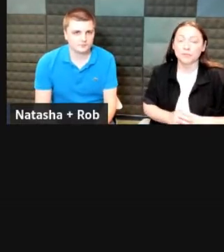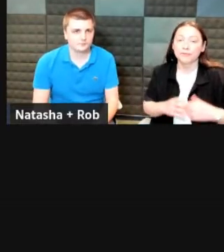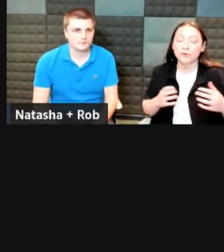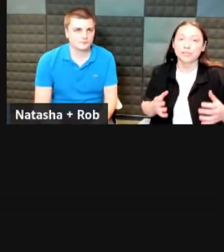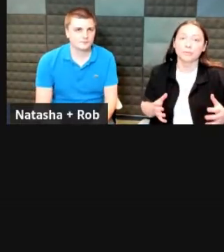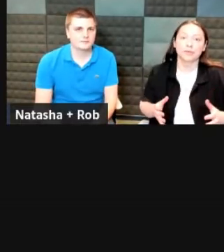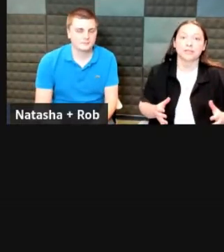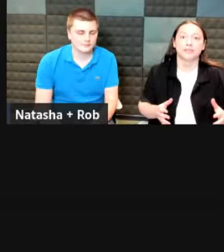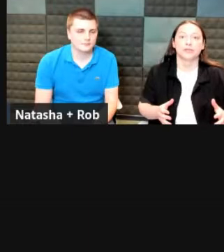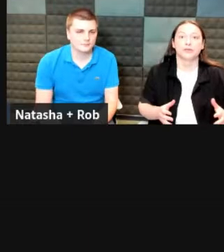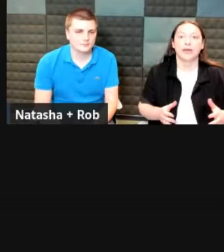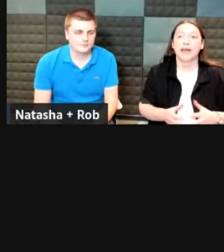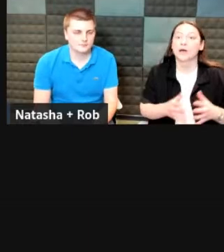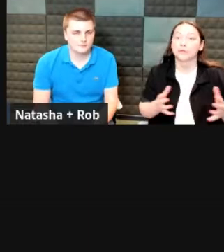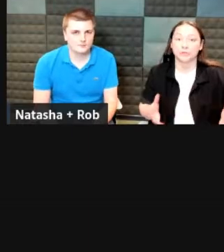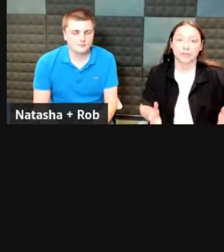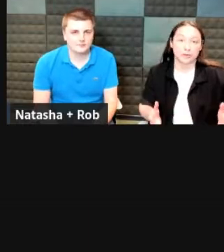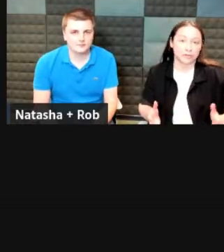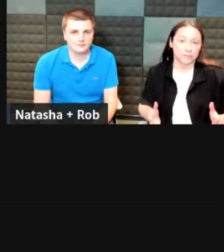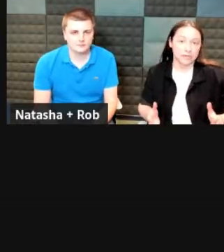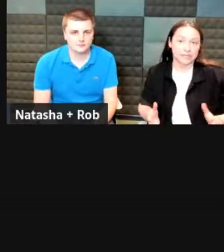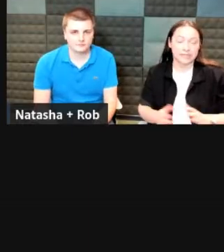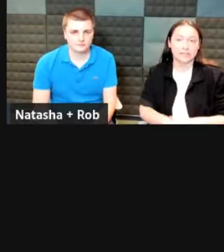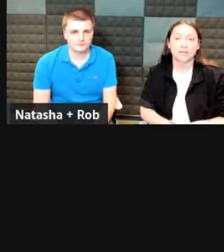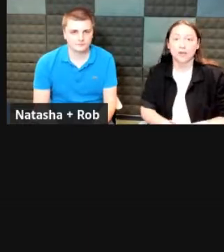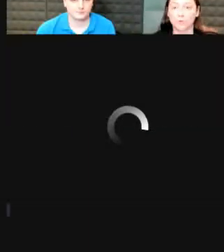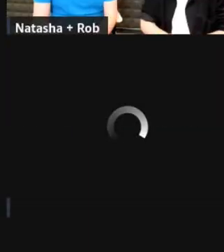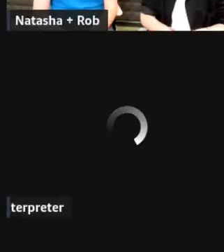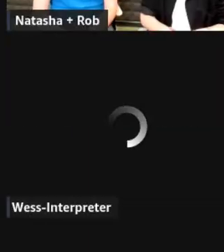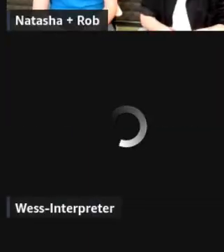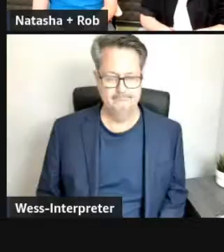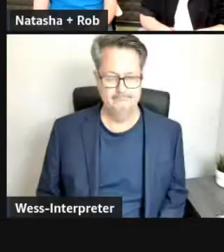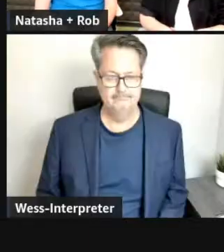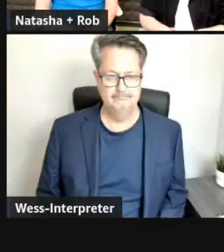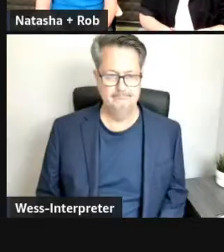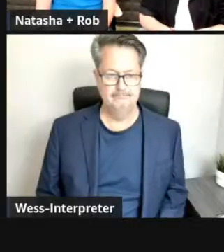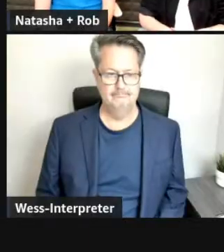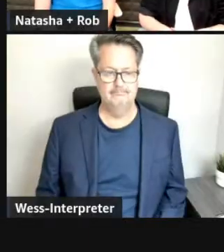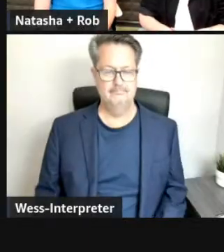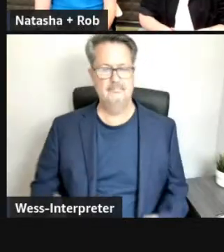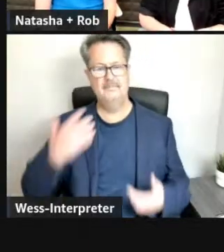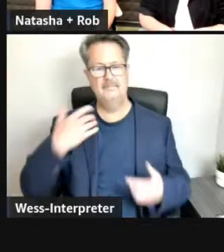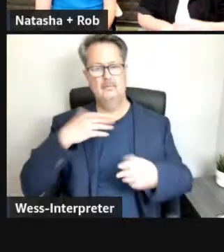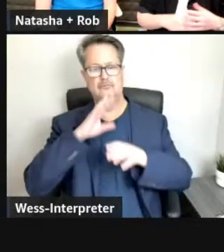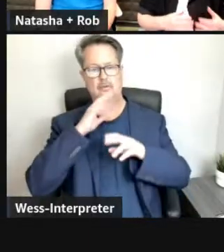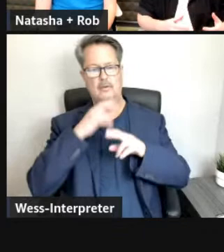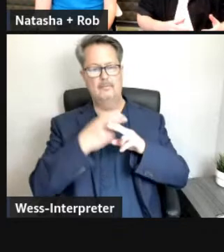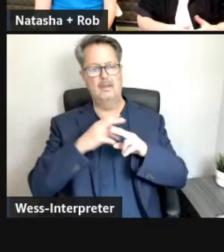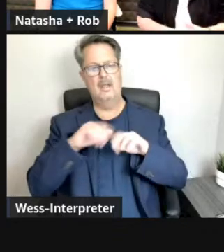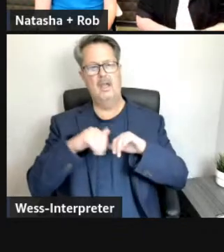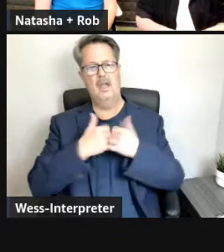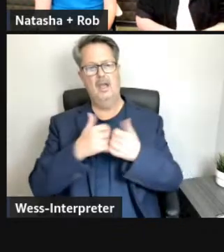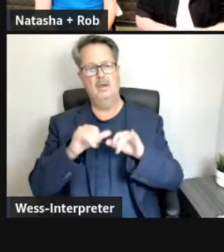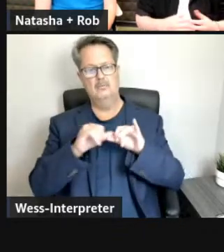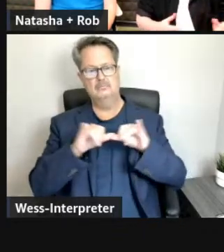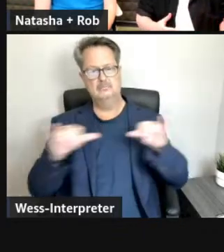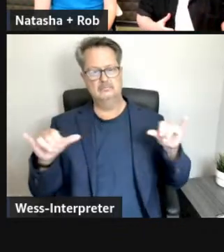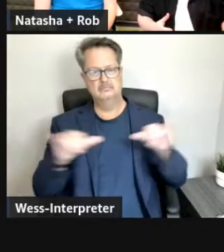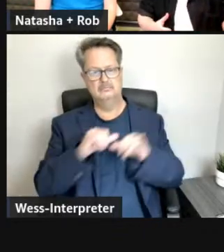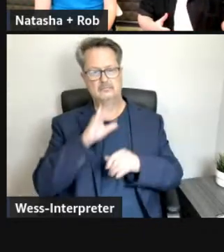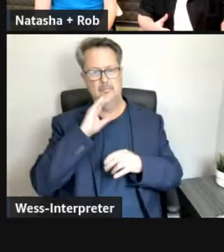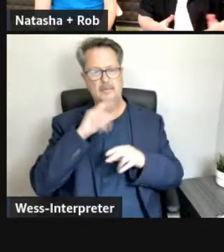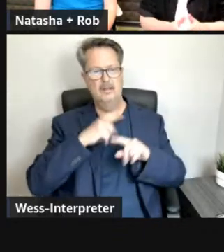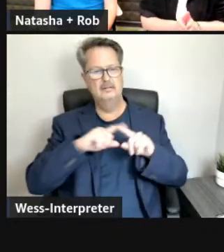So before we jump into how you scale Kubernetes, we wanted to spend a minute exploring the different dimensions when it comes to